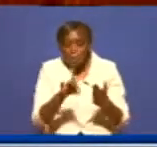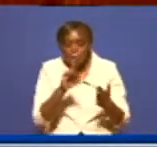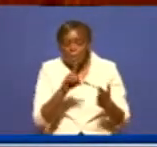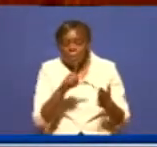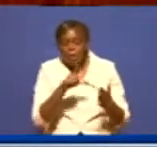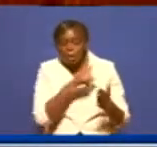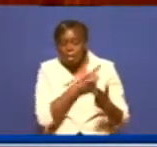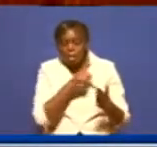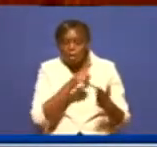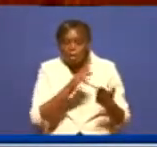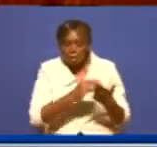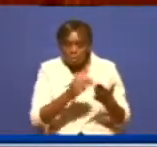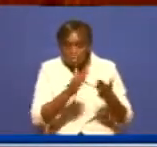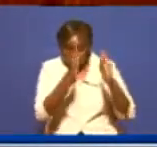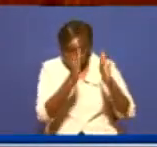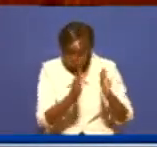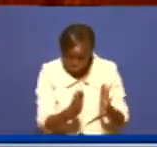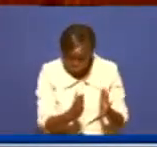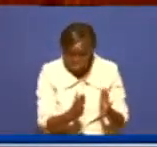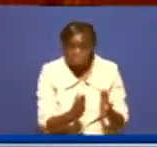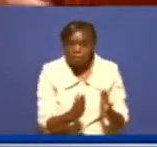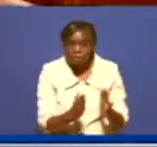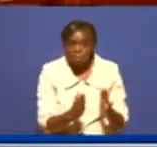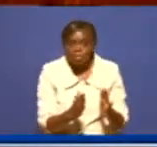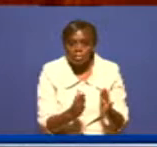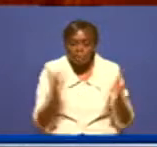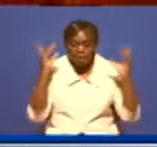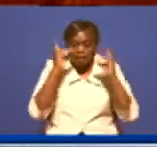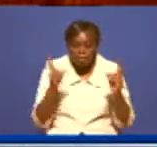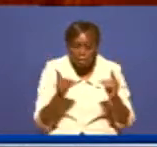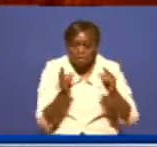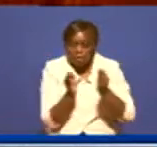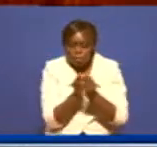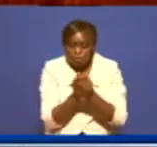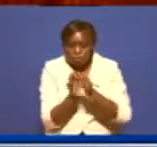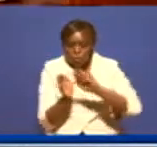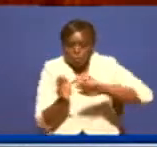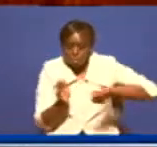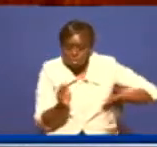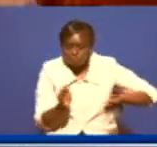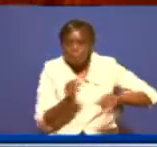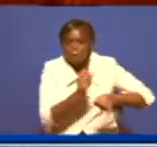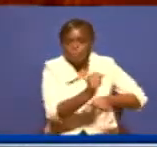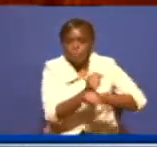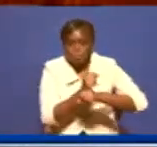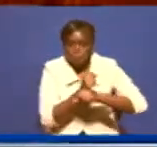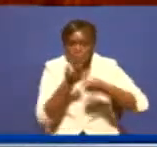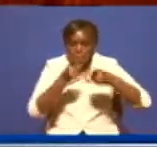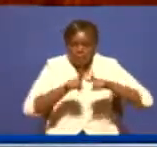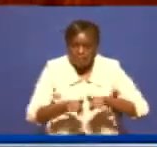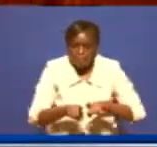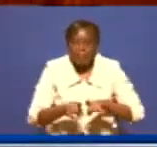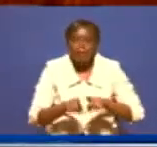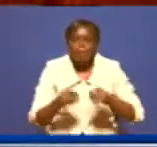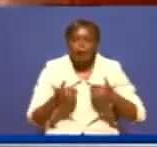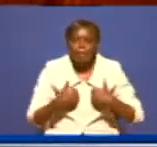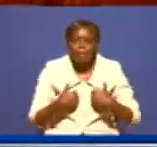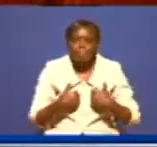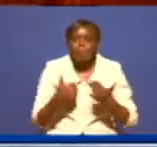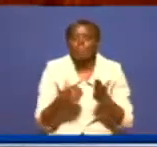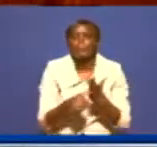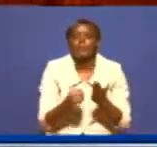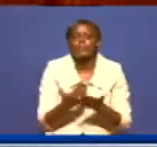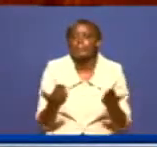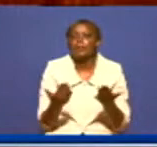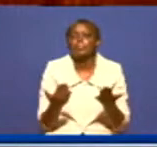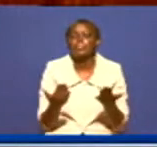tenant, who has decided to put that money aside so that it can protect in the event that there is something needs to be